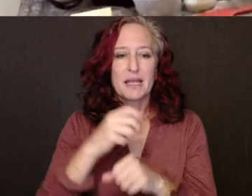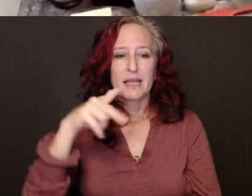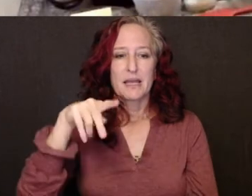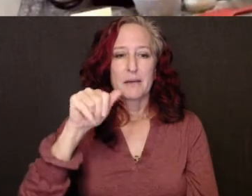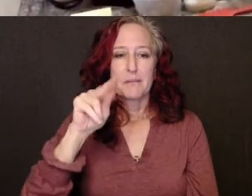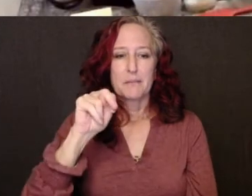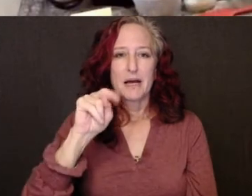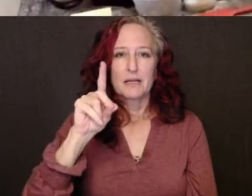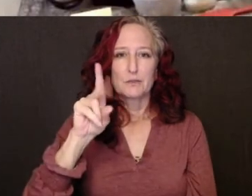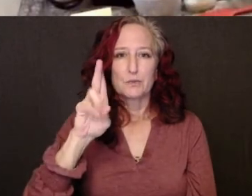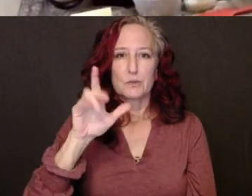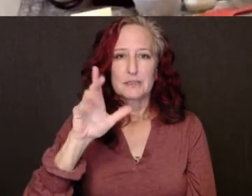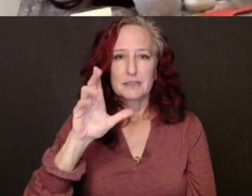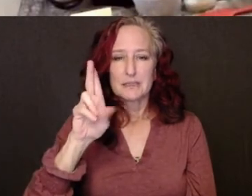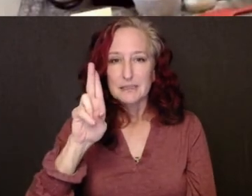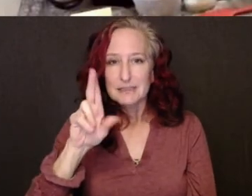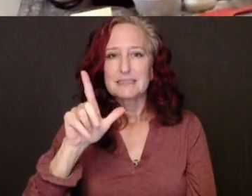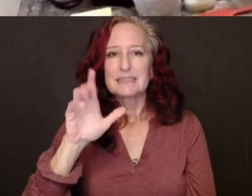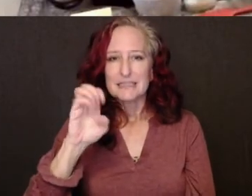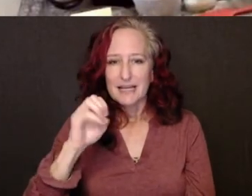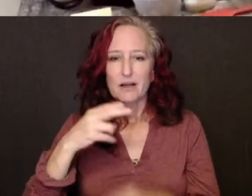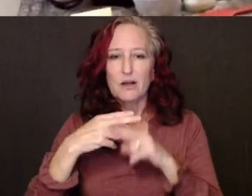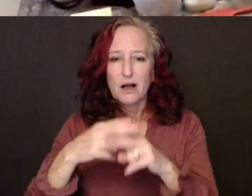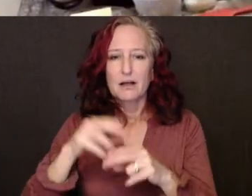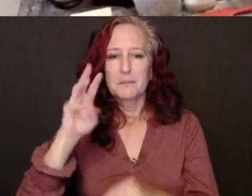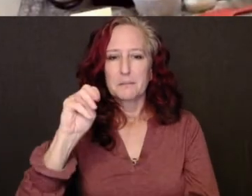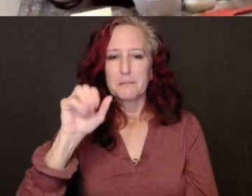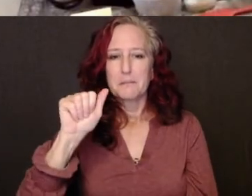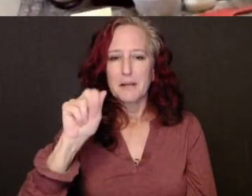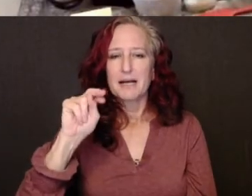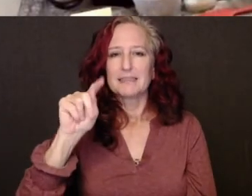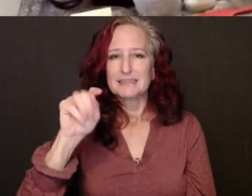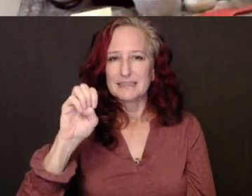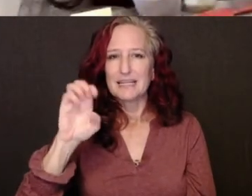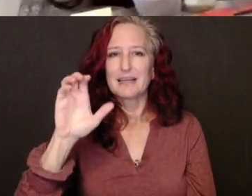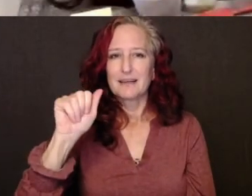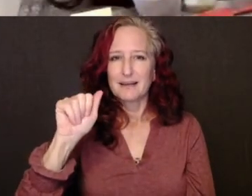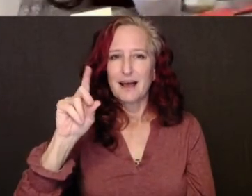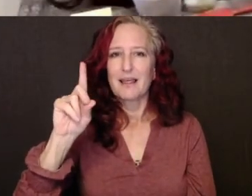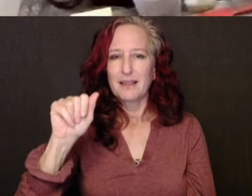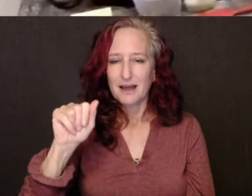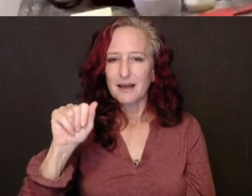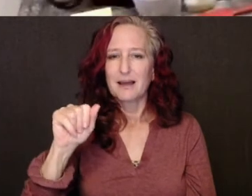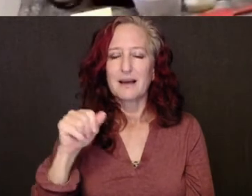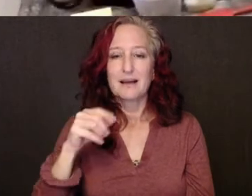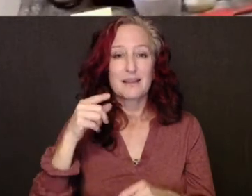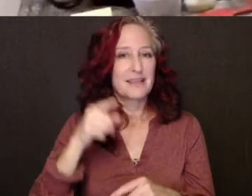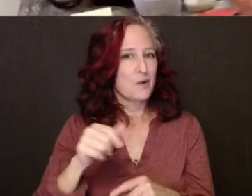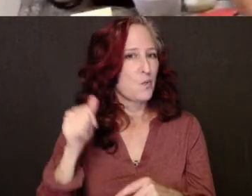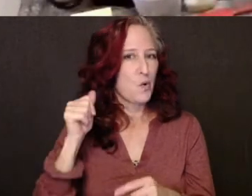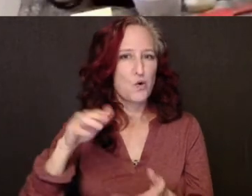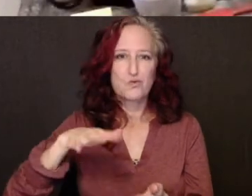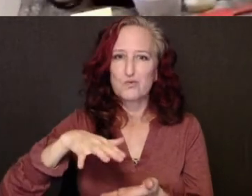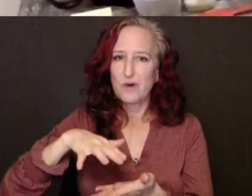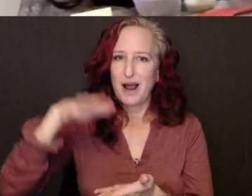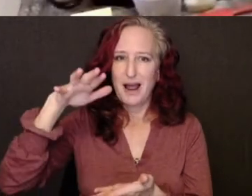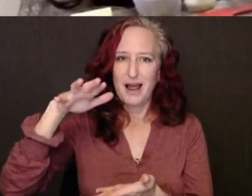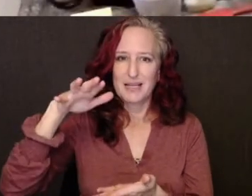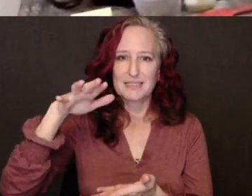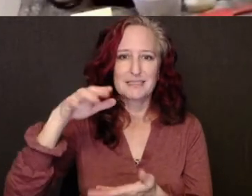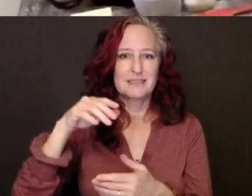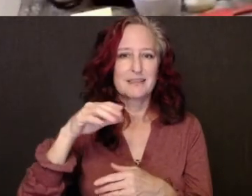oven for sure. But sometimes there are some really temperamental treats. So an example is we